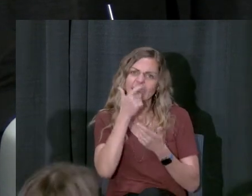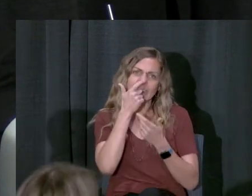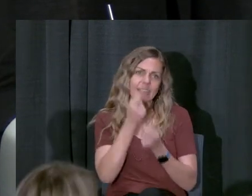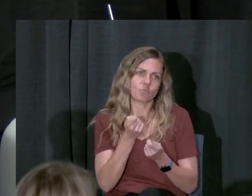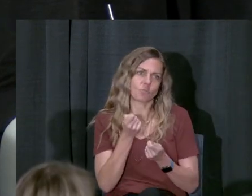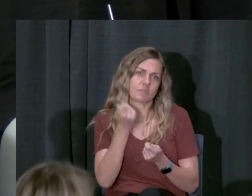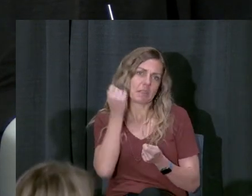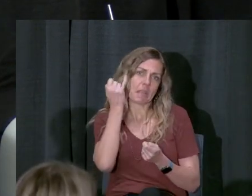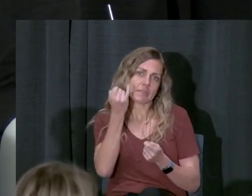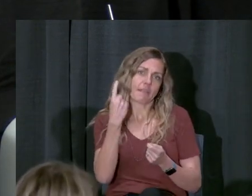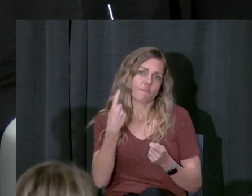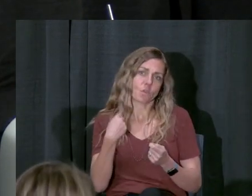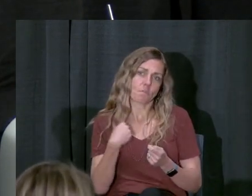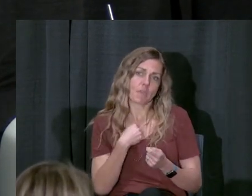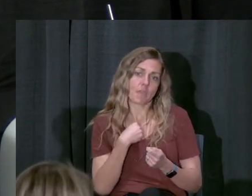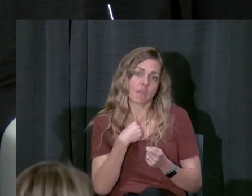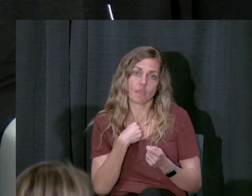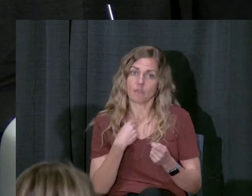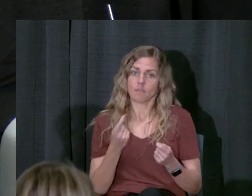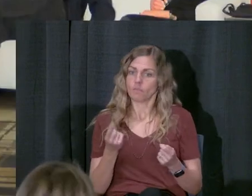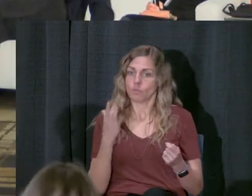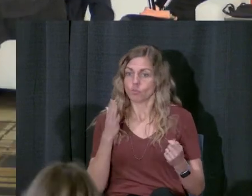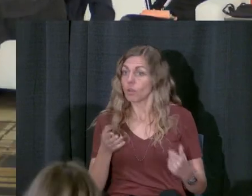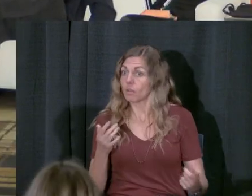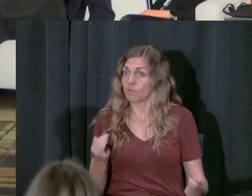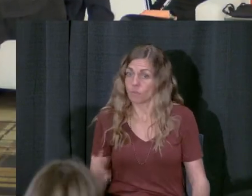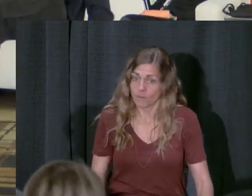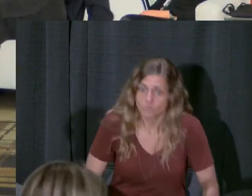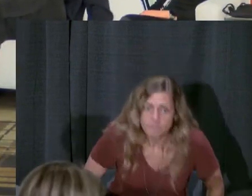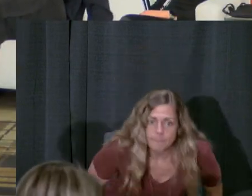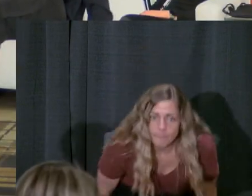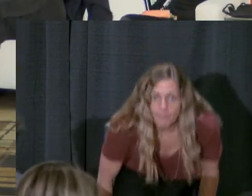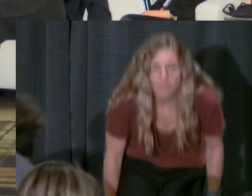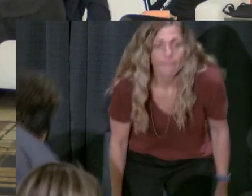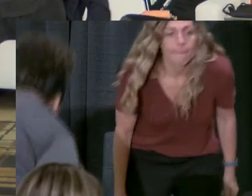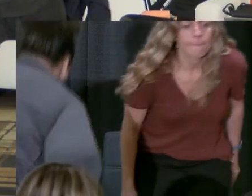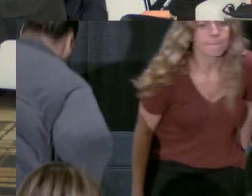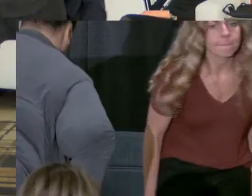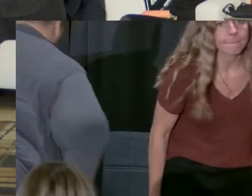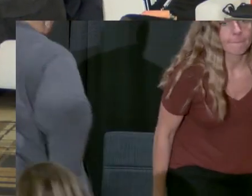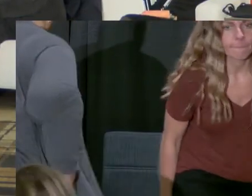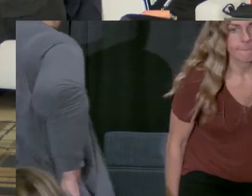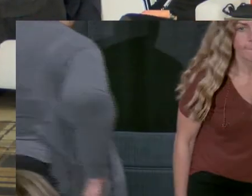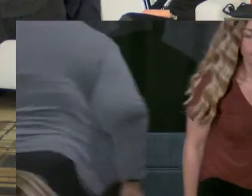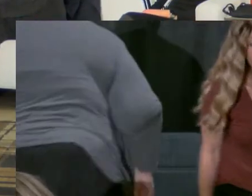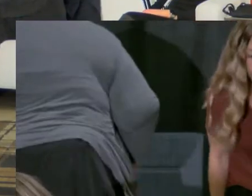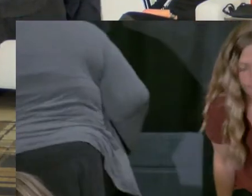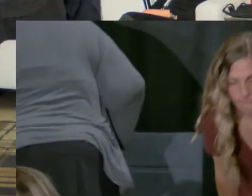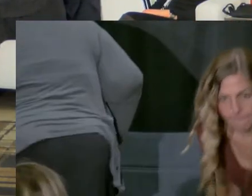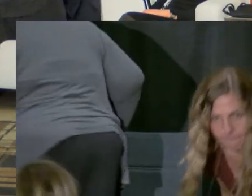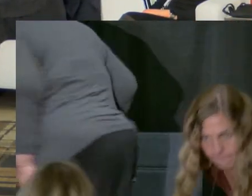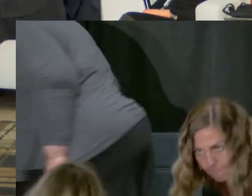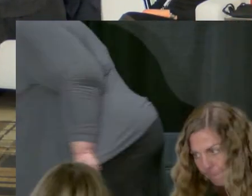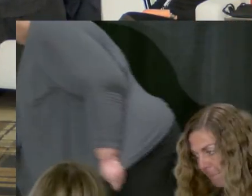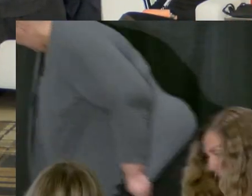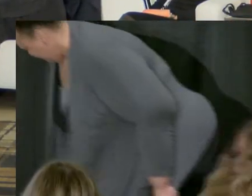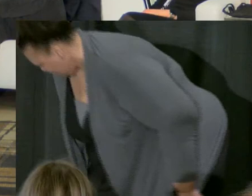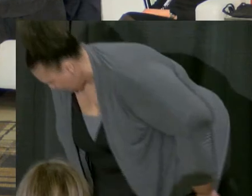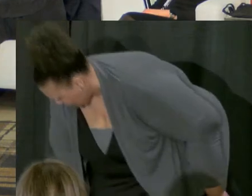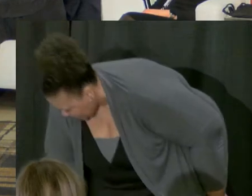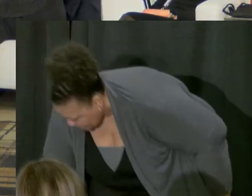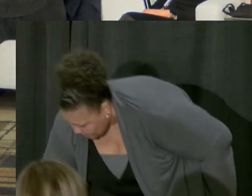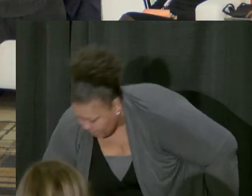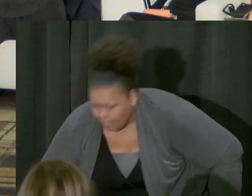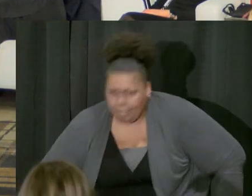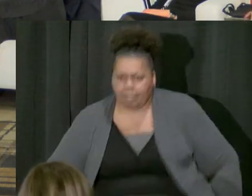that's going to take us in the future. Excellent. So what we'd like to do in the remaining minutes we have, Mike, if you can get an audience mic